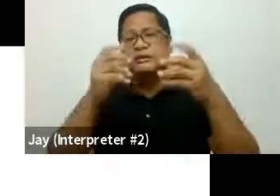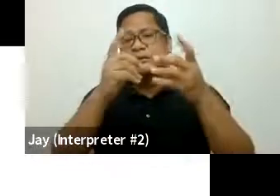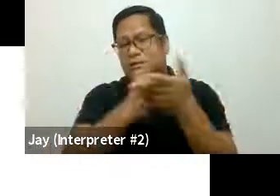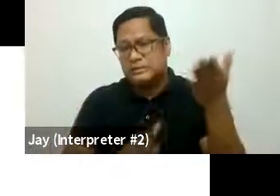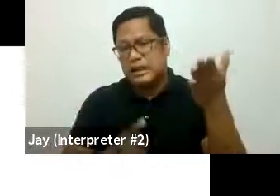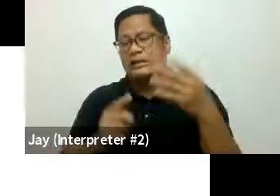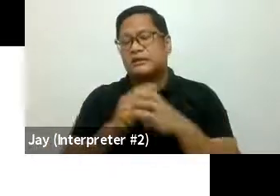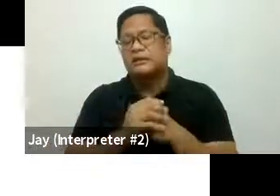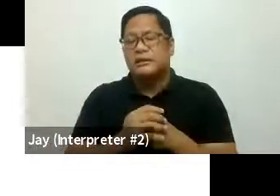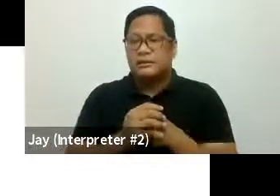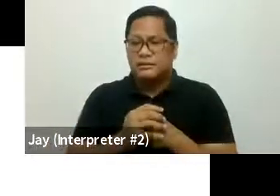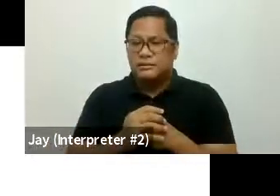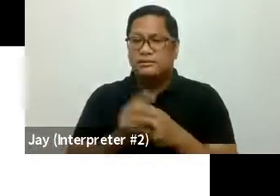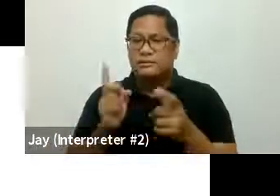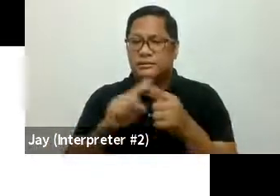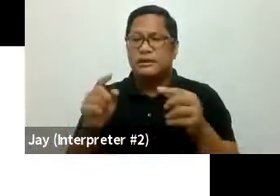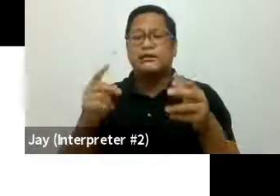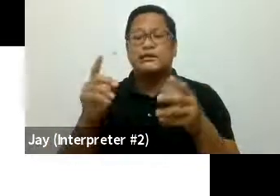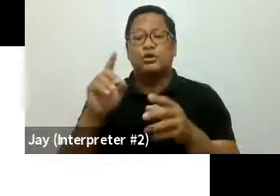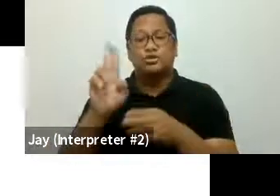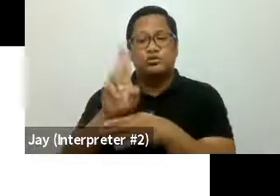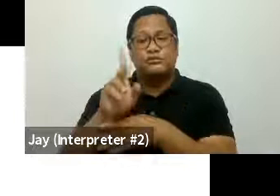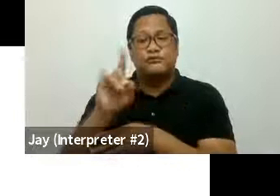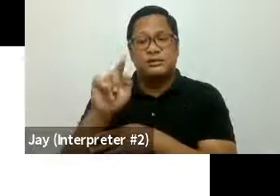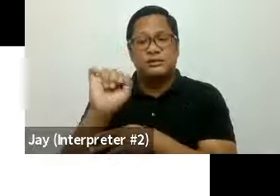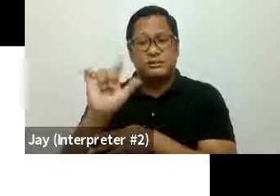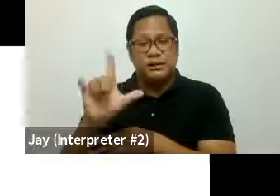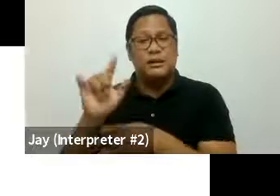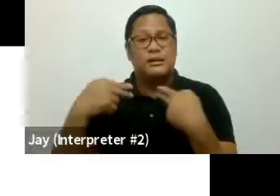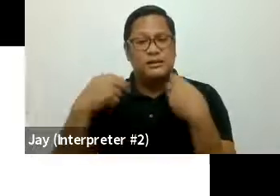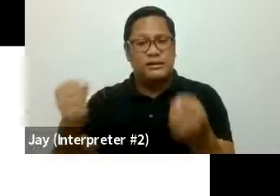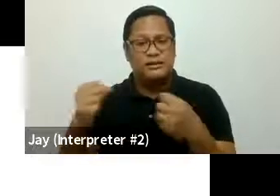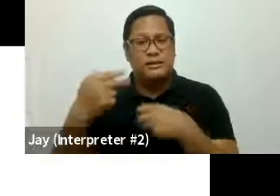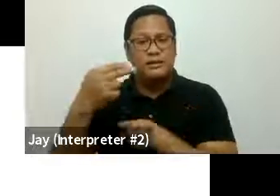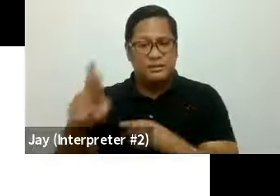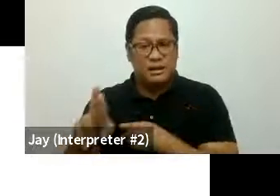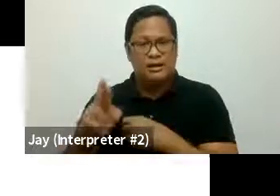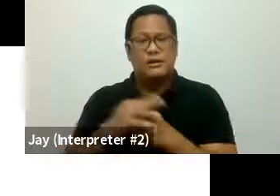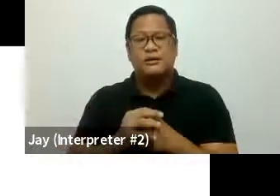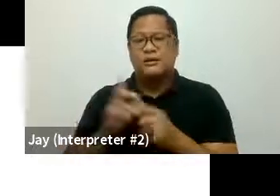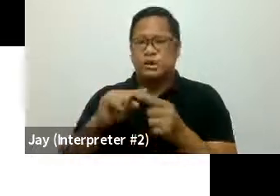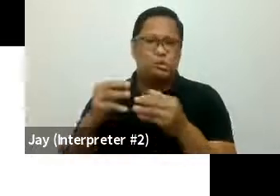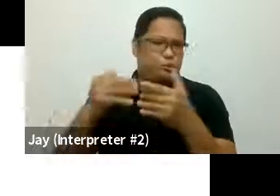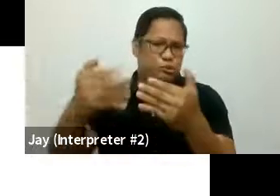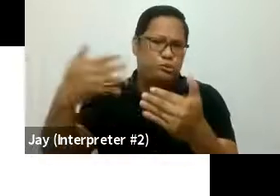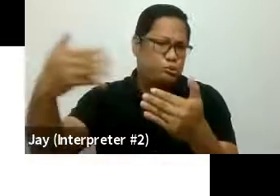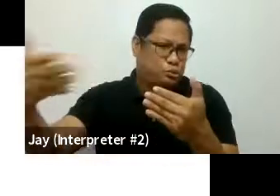private sector, use of digital health, HR, strategic purchasing. I can keep on going.